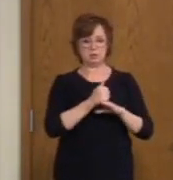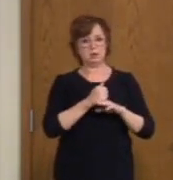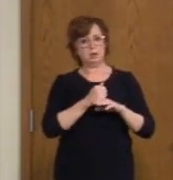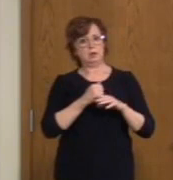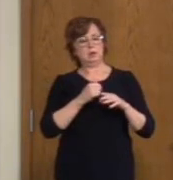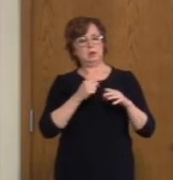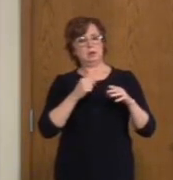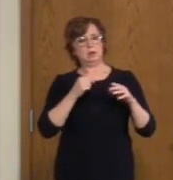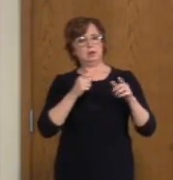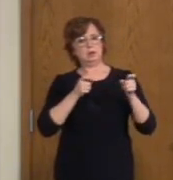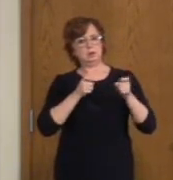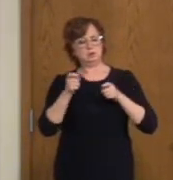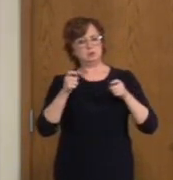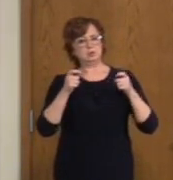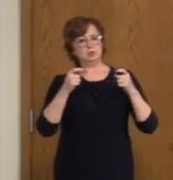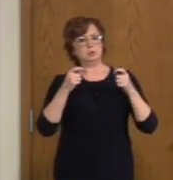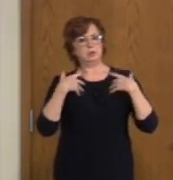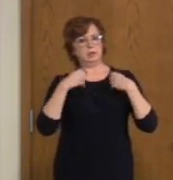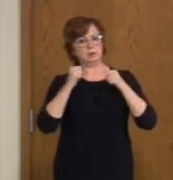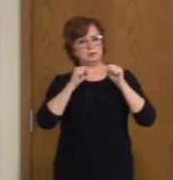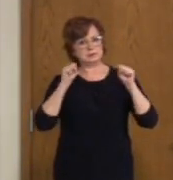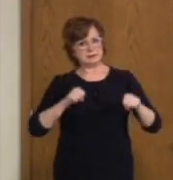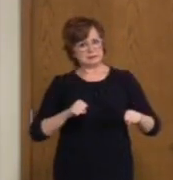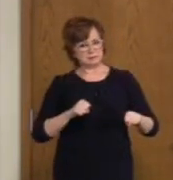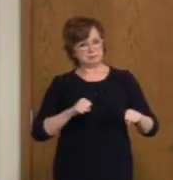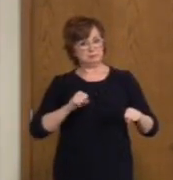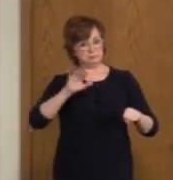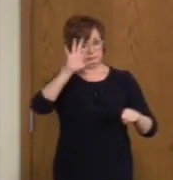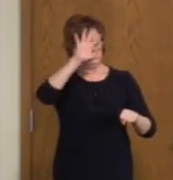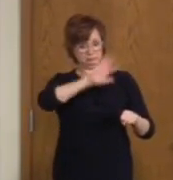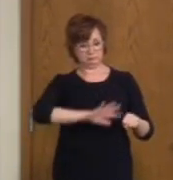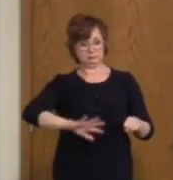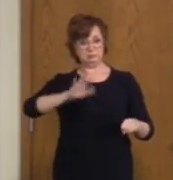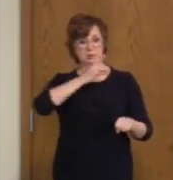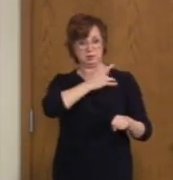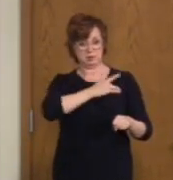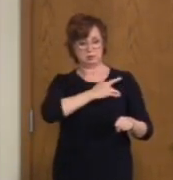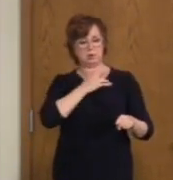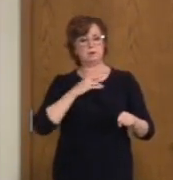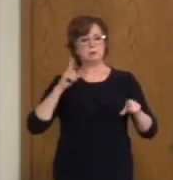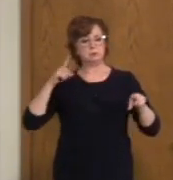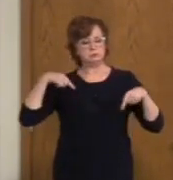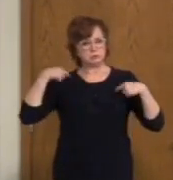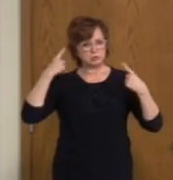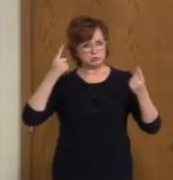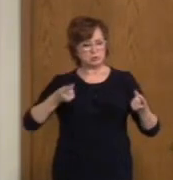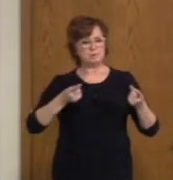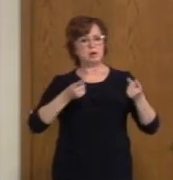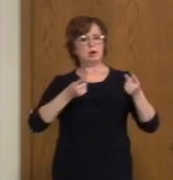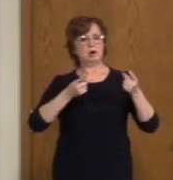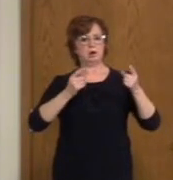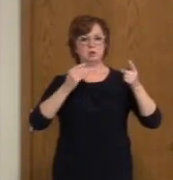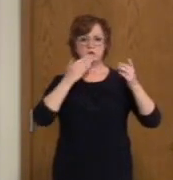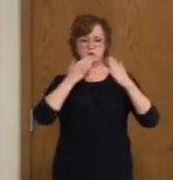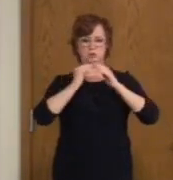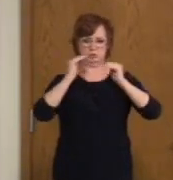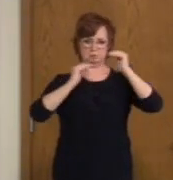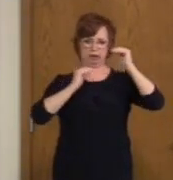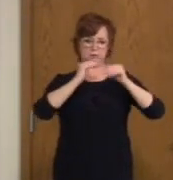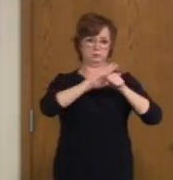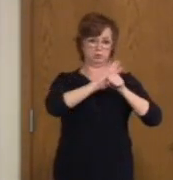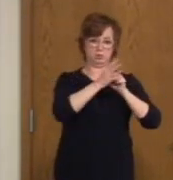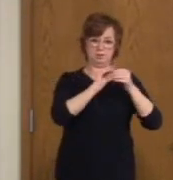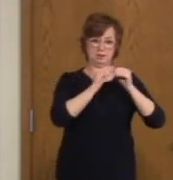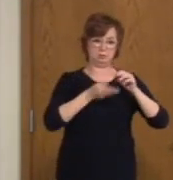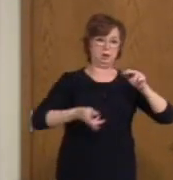system province-wide. And province-wide, our healthcare system is managing the COVID